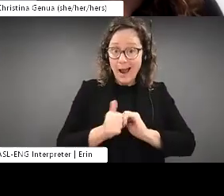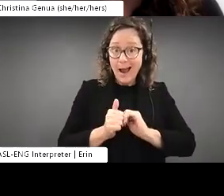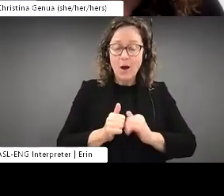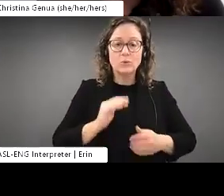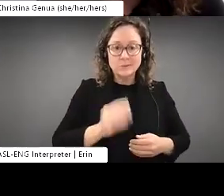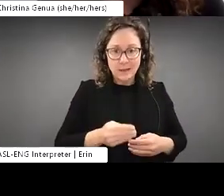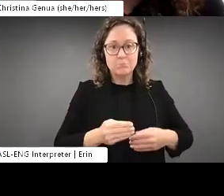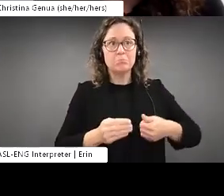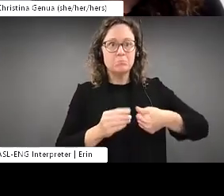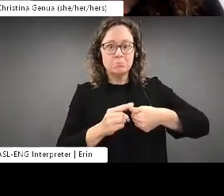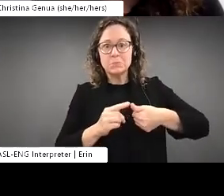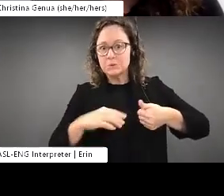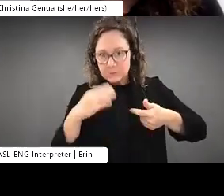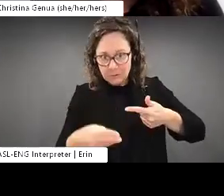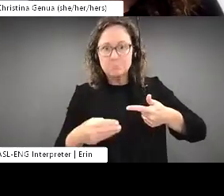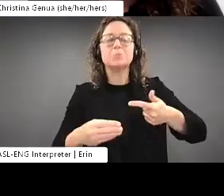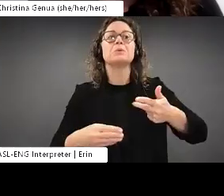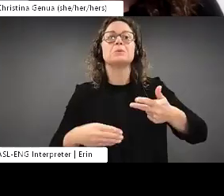based on what we've learned?